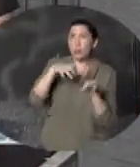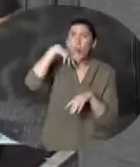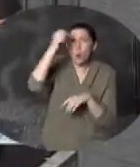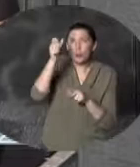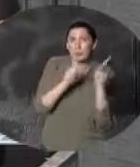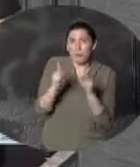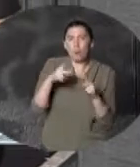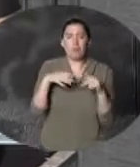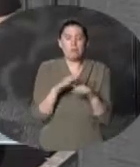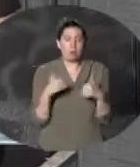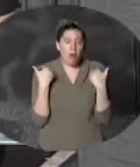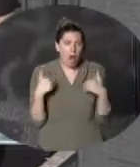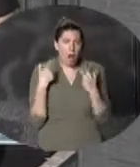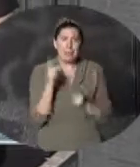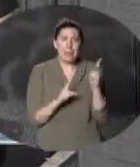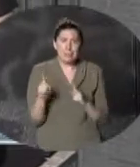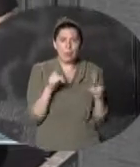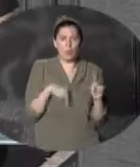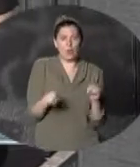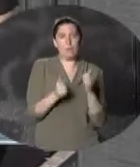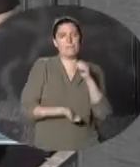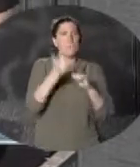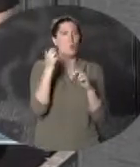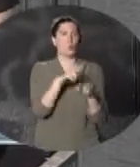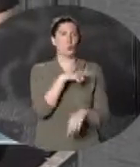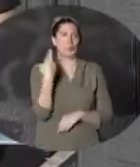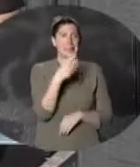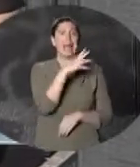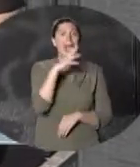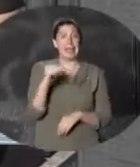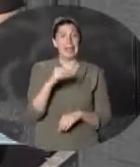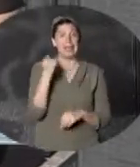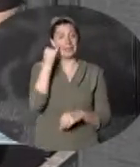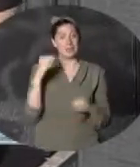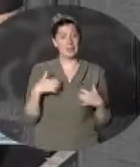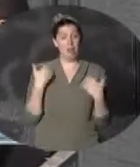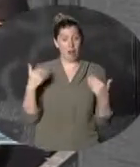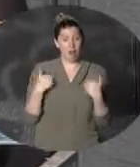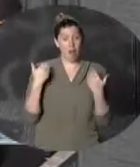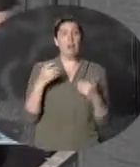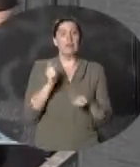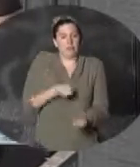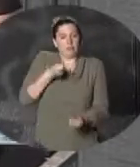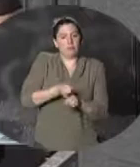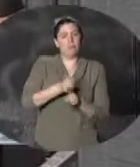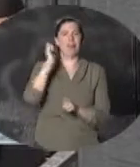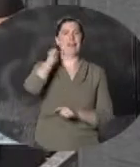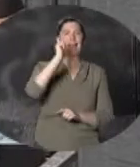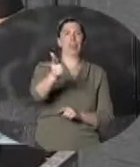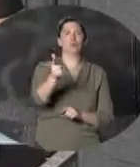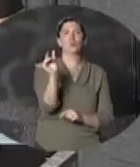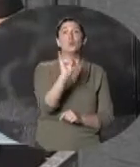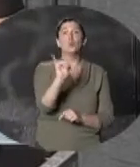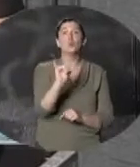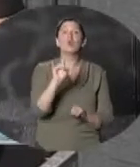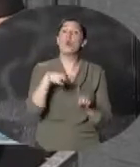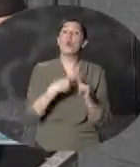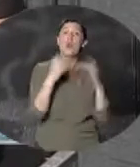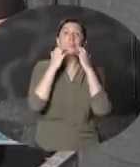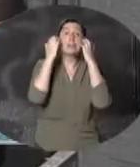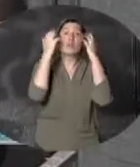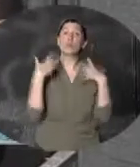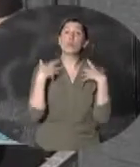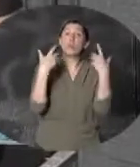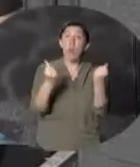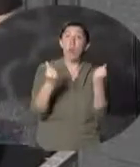young, but young children are at the greatest risk of the complications that can come even after measles. After you've recovered from measles, you can still, weeks